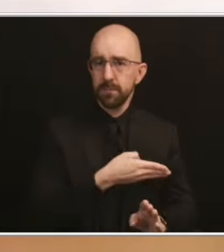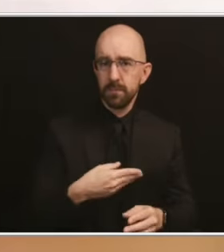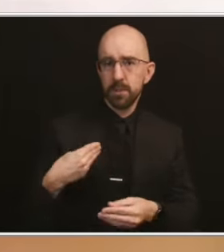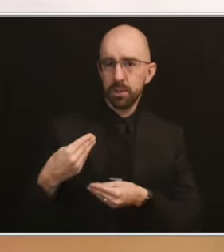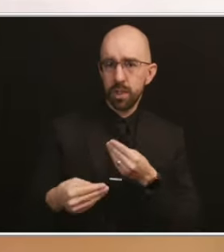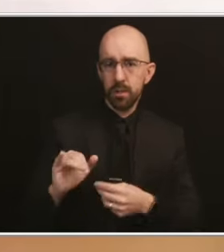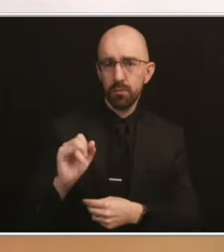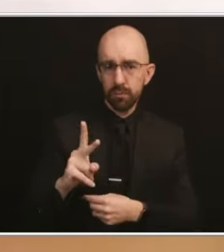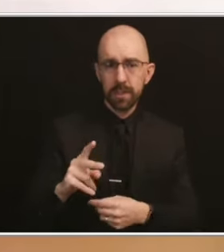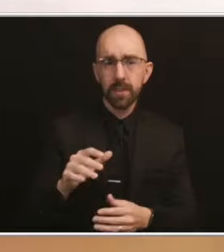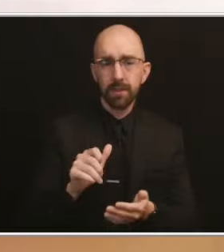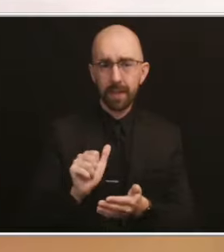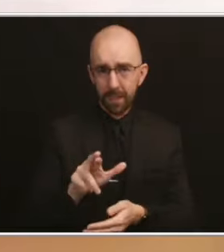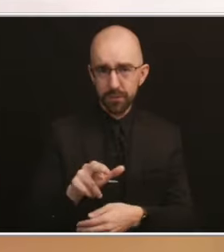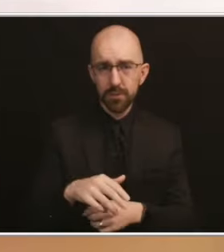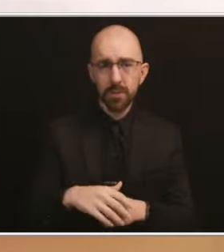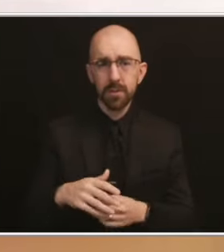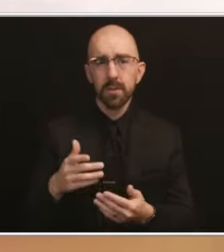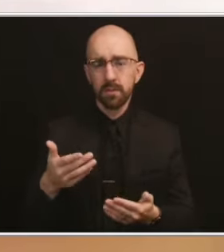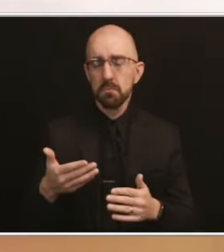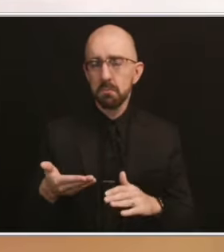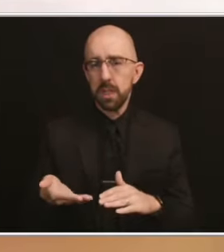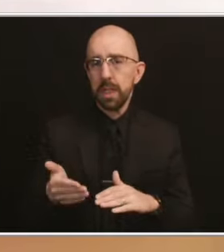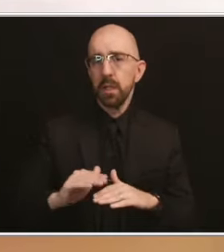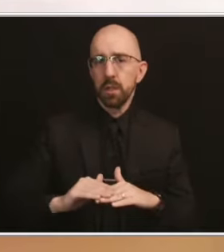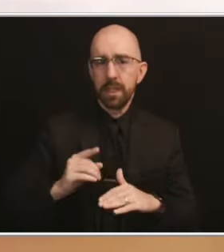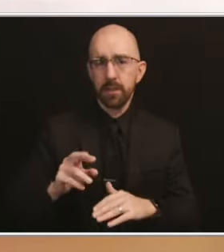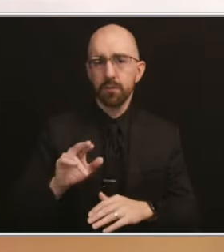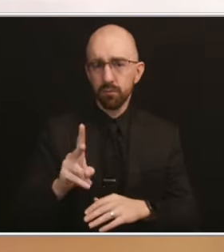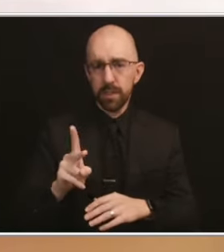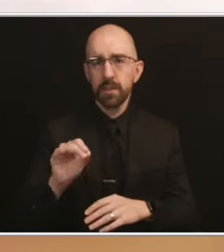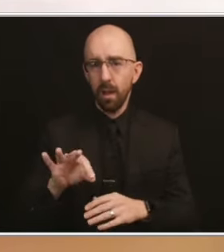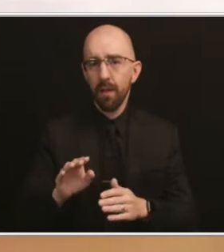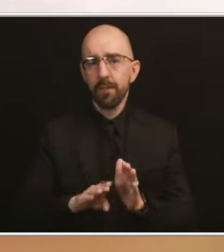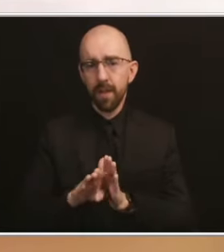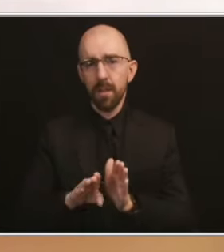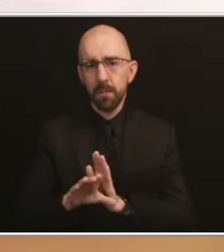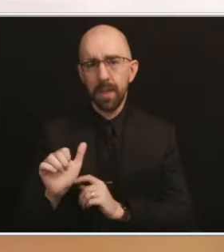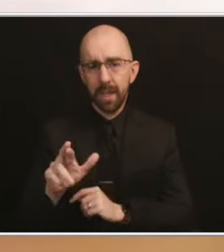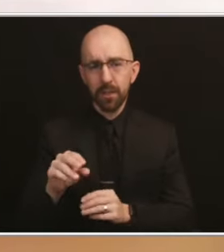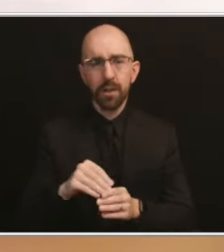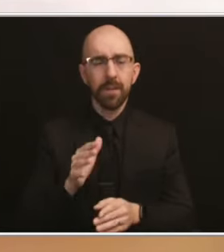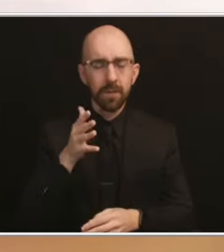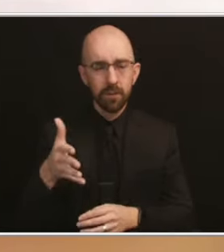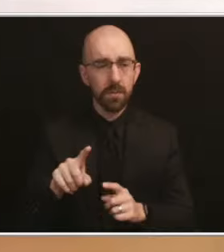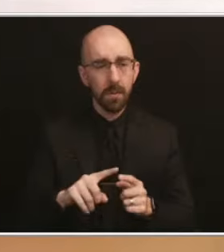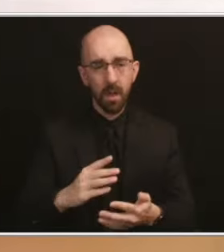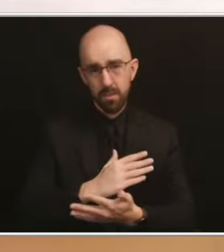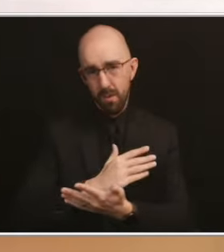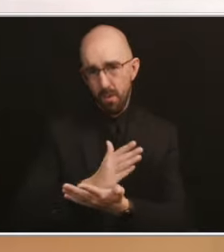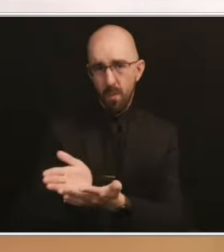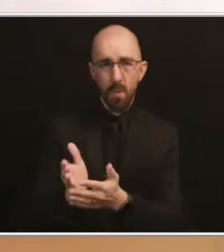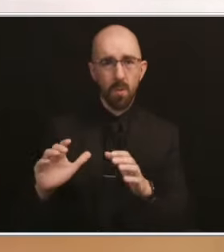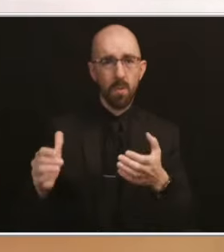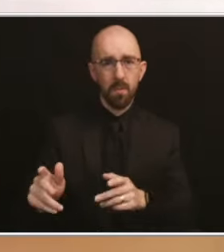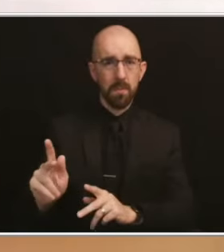cancer modestly increases their risk of developing cancer in the future. But looking across the whole